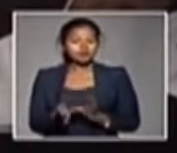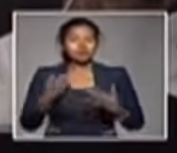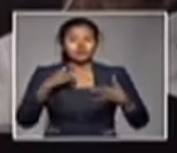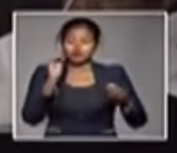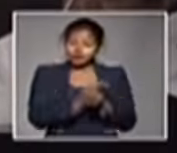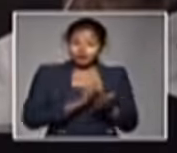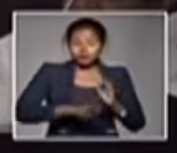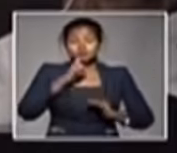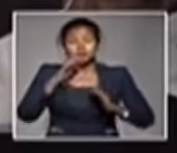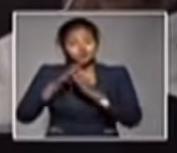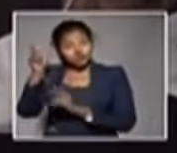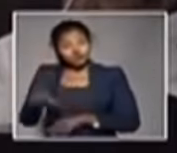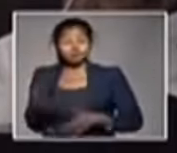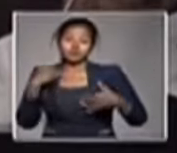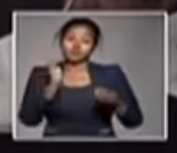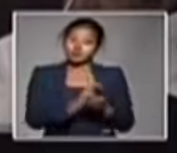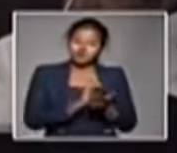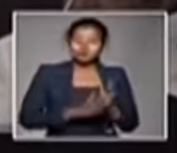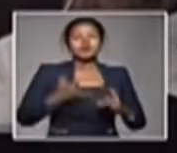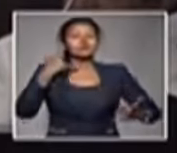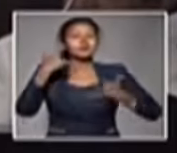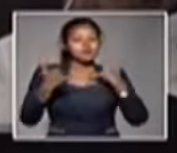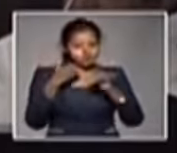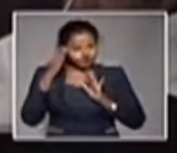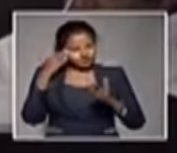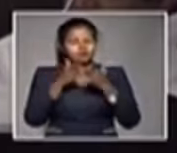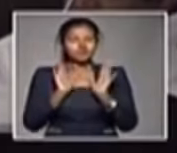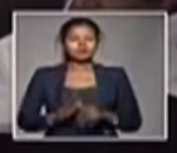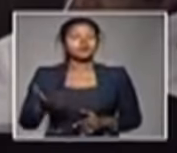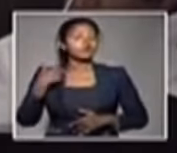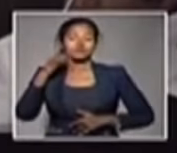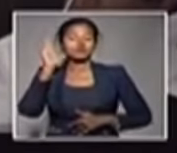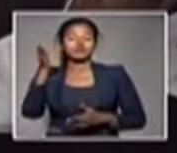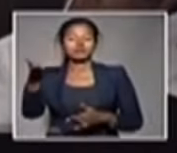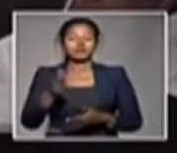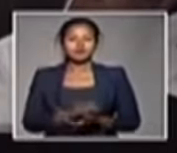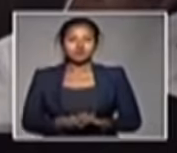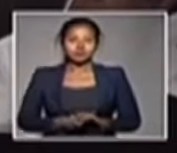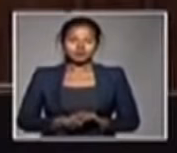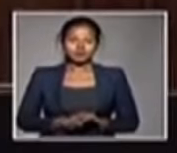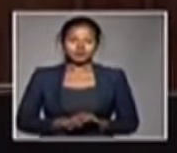judges. This is a telephone conversation. Listen to this.